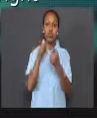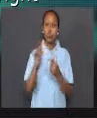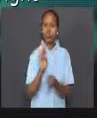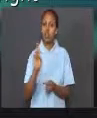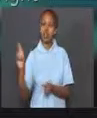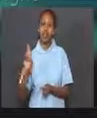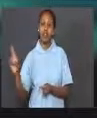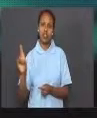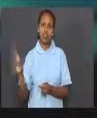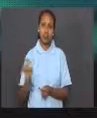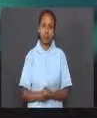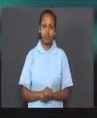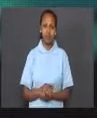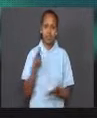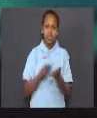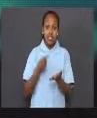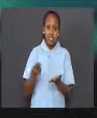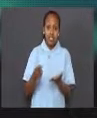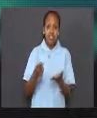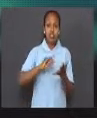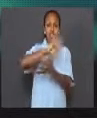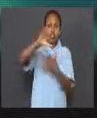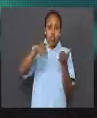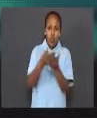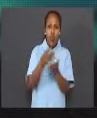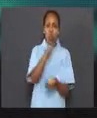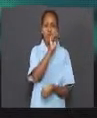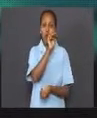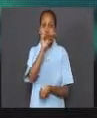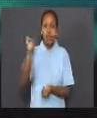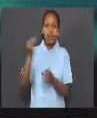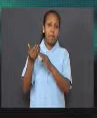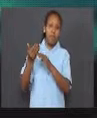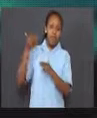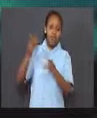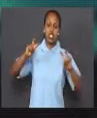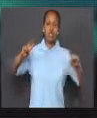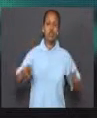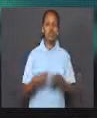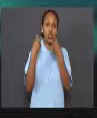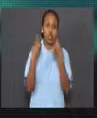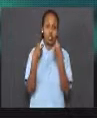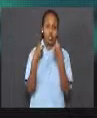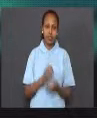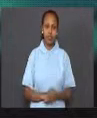right. This is the total momentum before the collision.